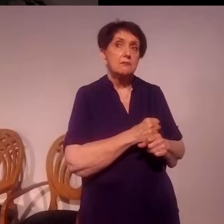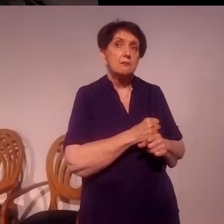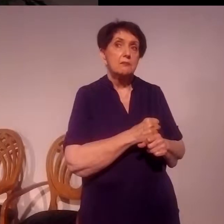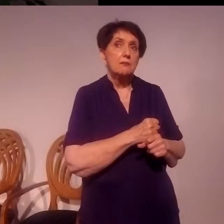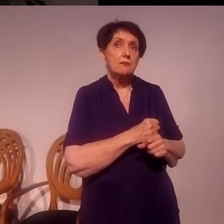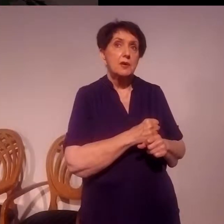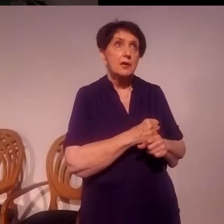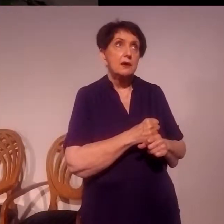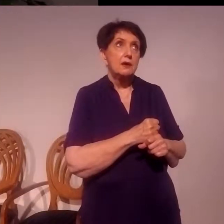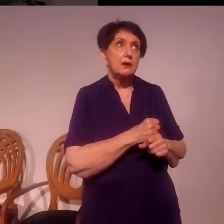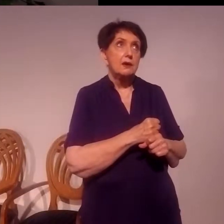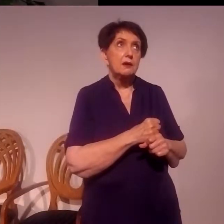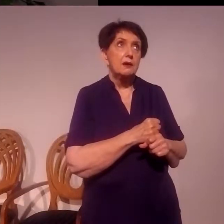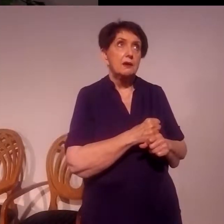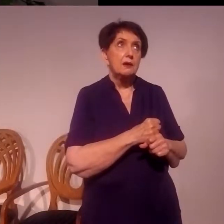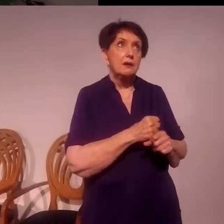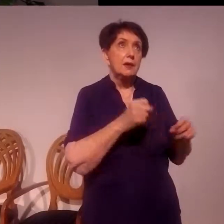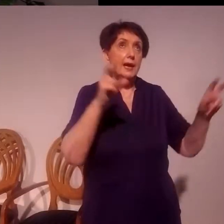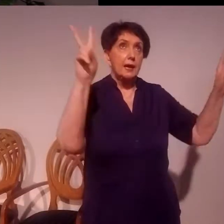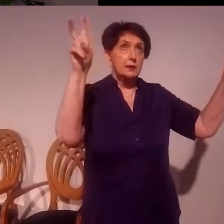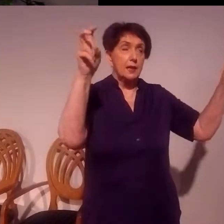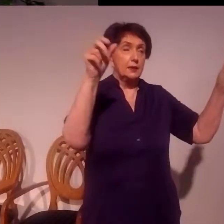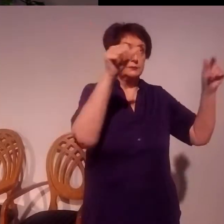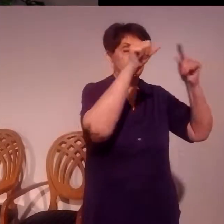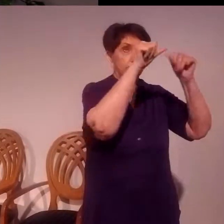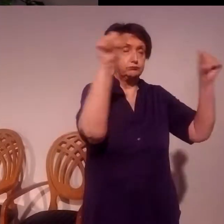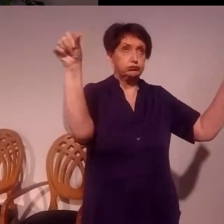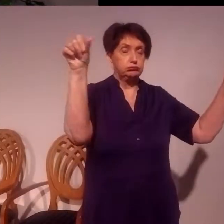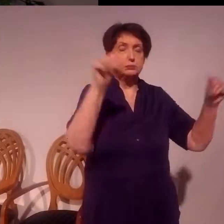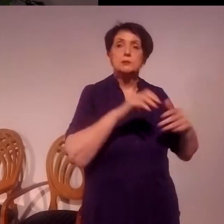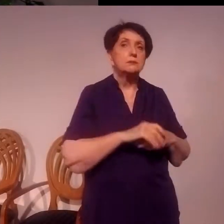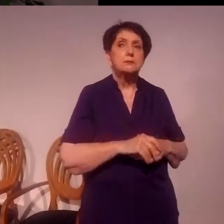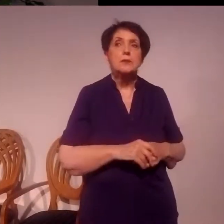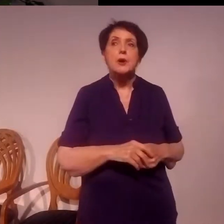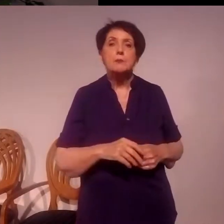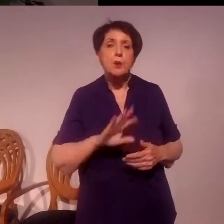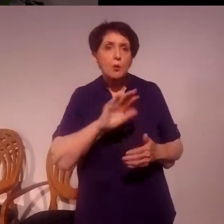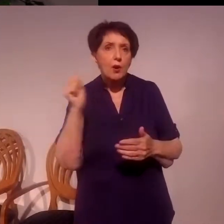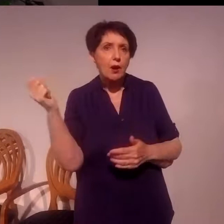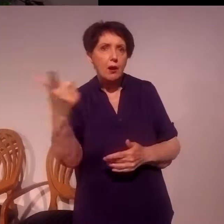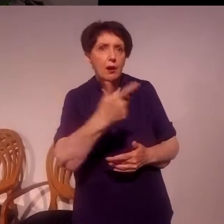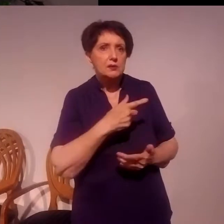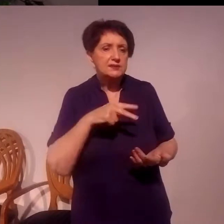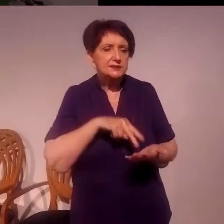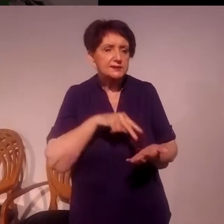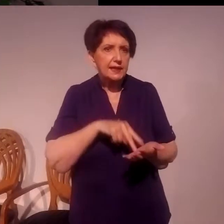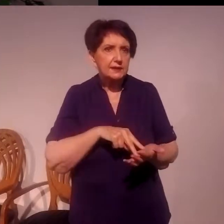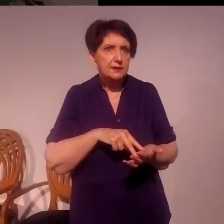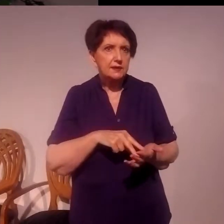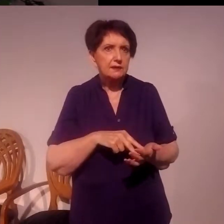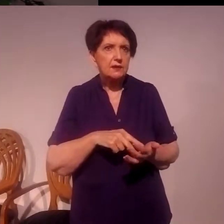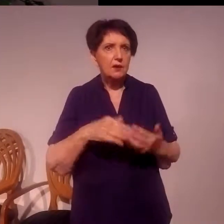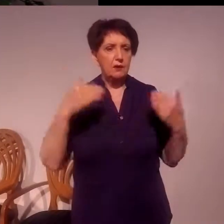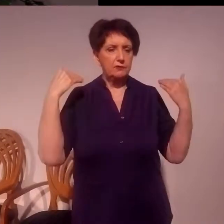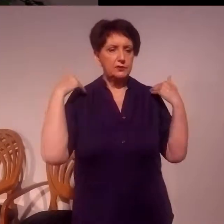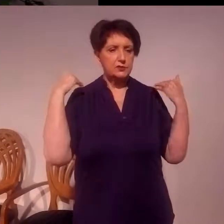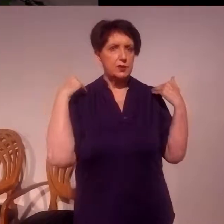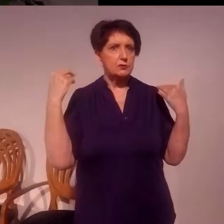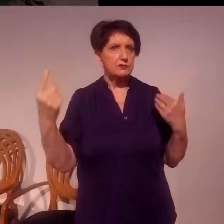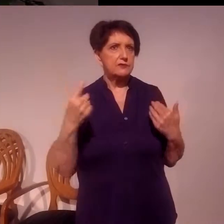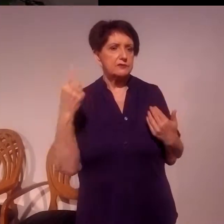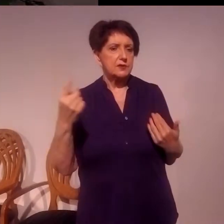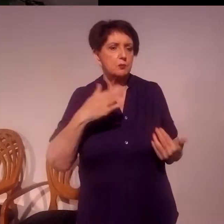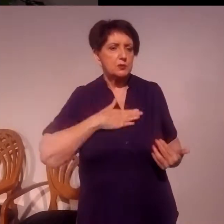mass media, whatever. But we all are standing. And we're standing on the shoulders of someone being willing to